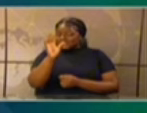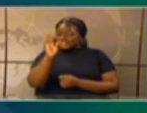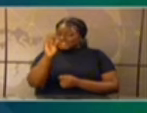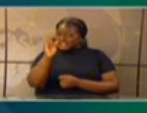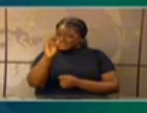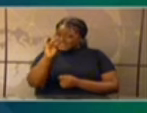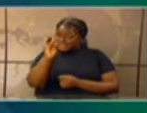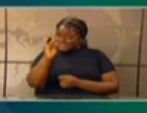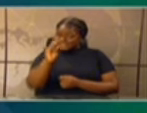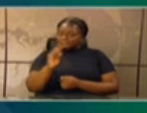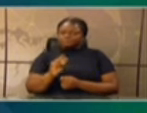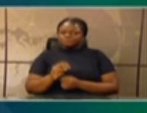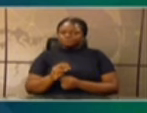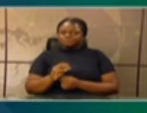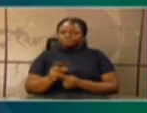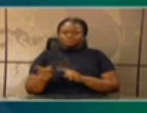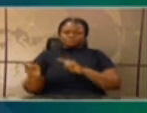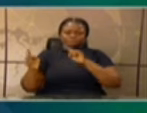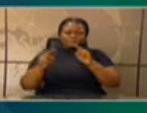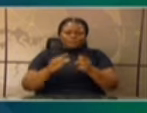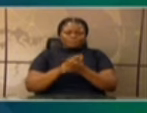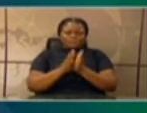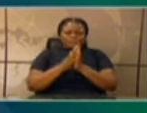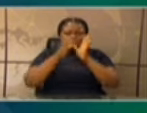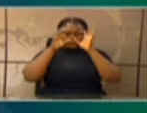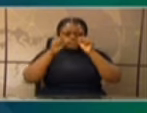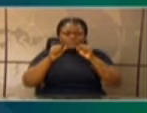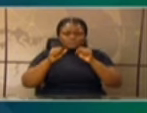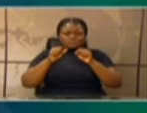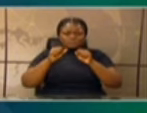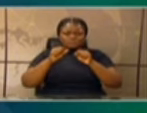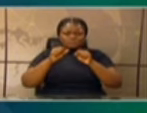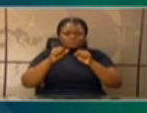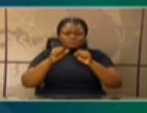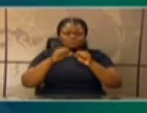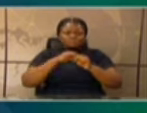presidency. What became of those ministries?